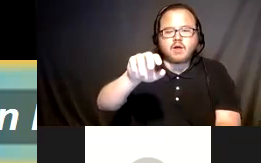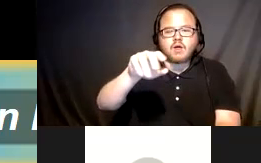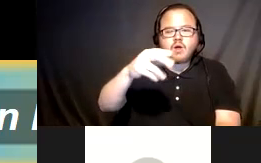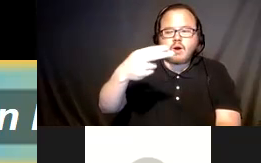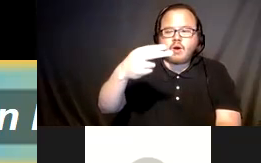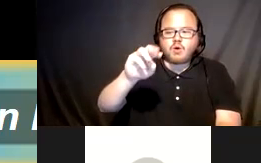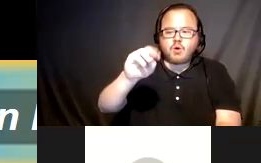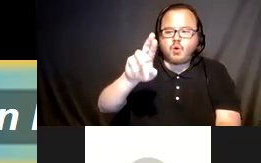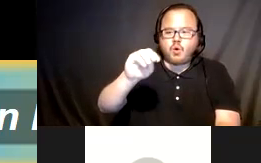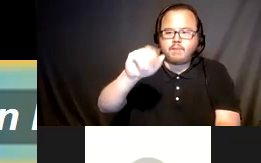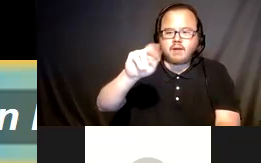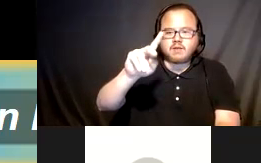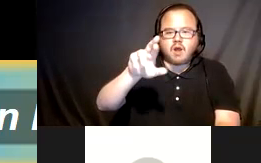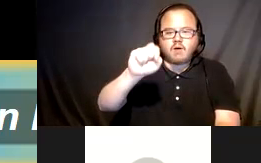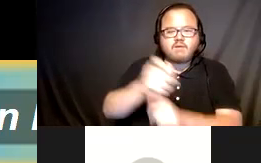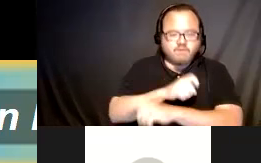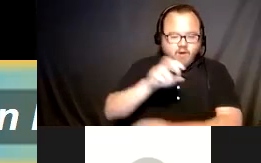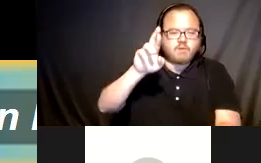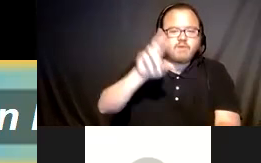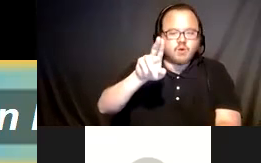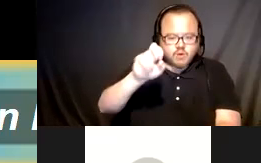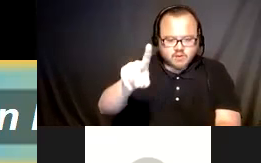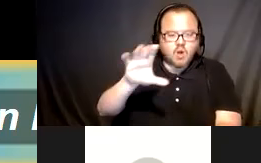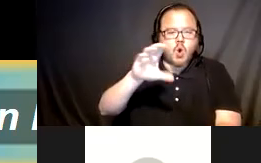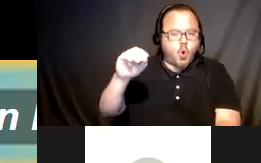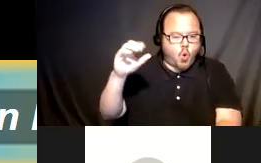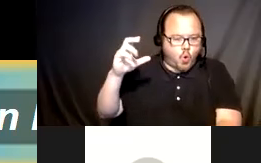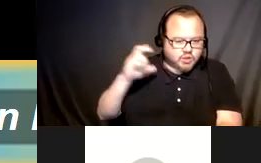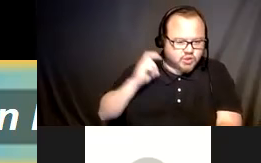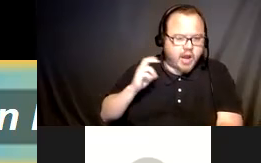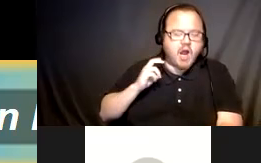Moreno Valley School District as our co-chair. Our